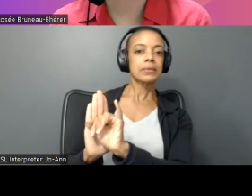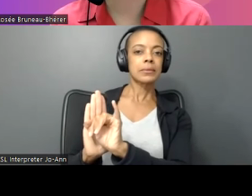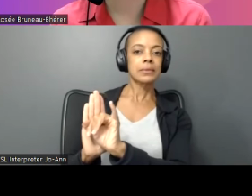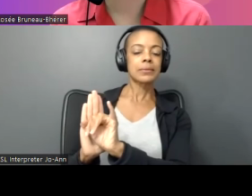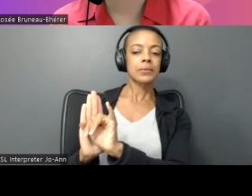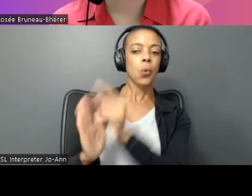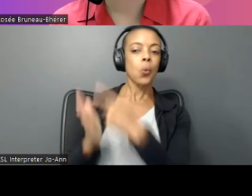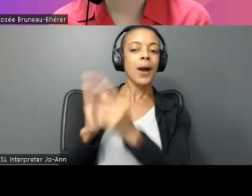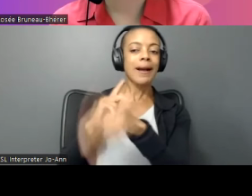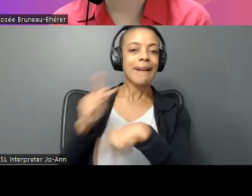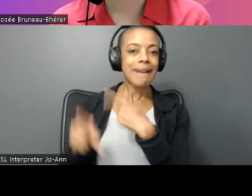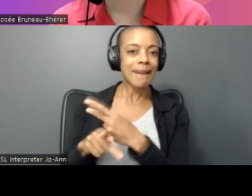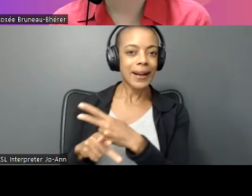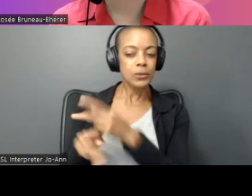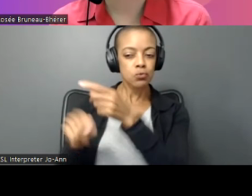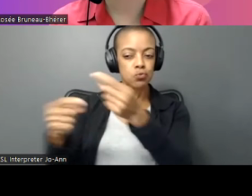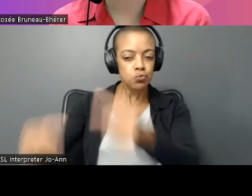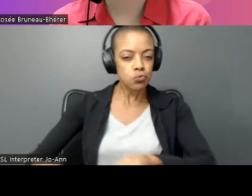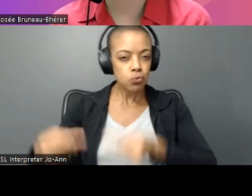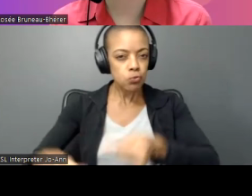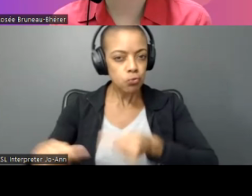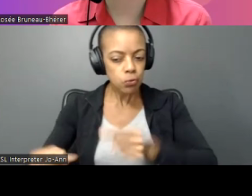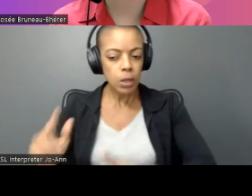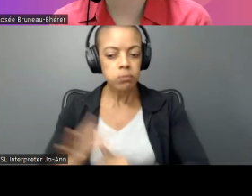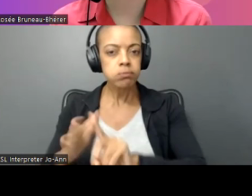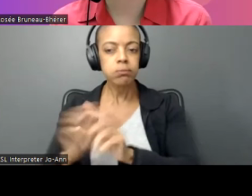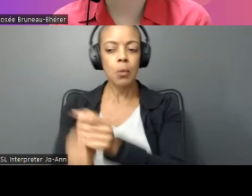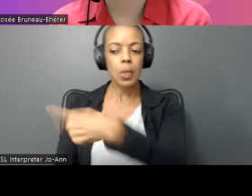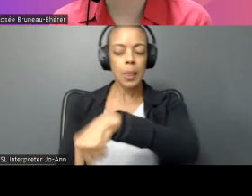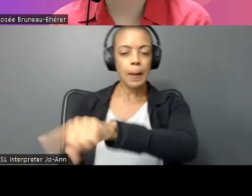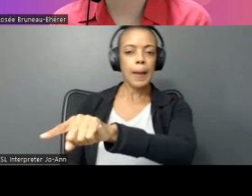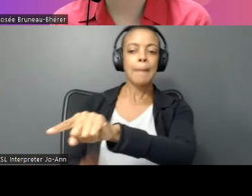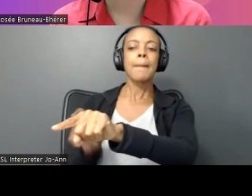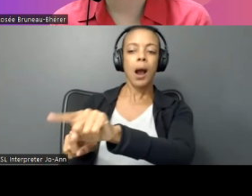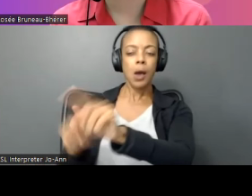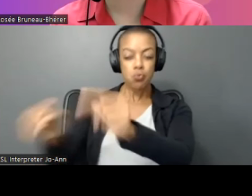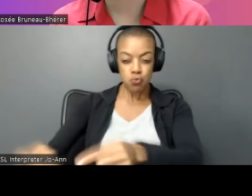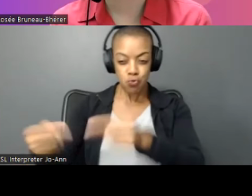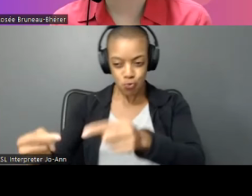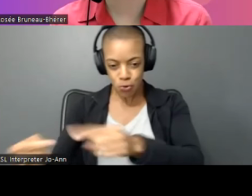kinds of difficulties appear that are linked to trauma.